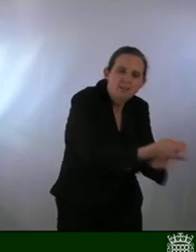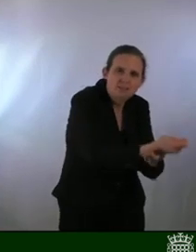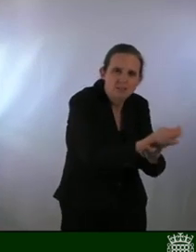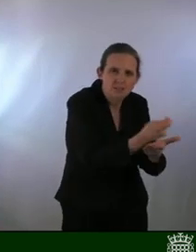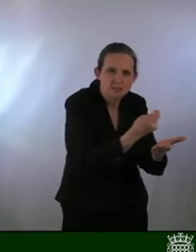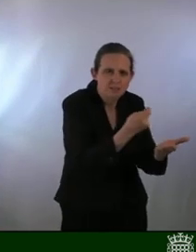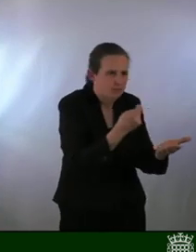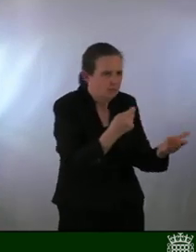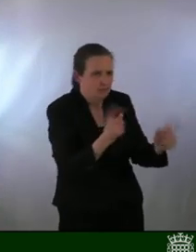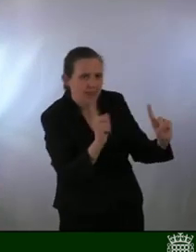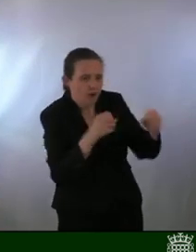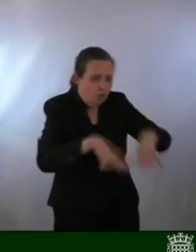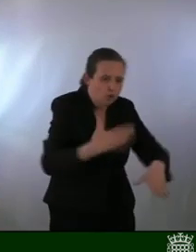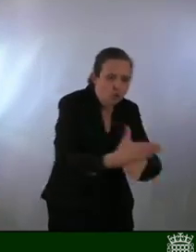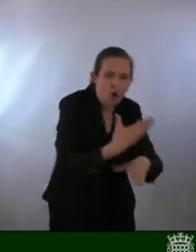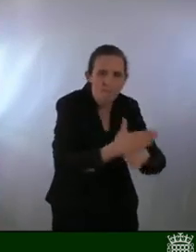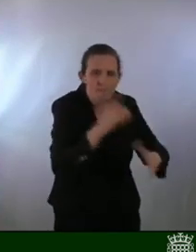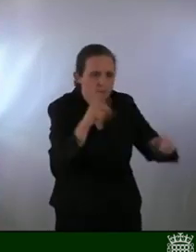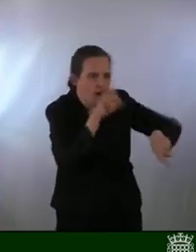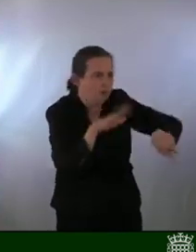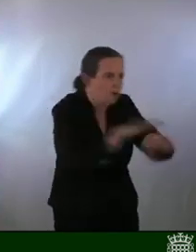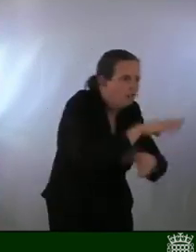threatened during a short-term period of shortage of money?